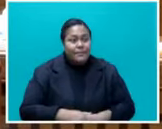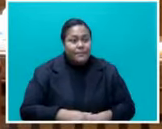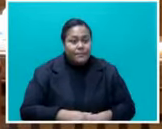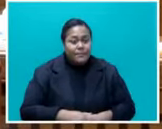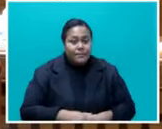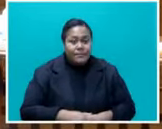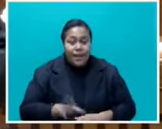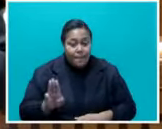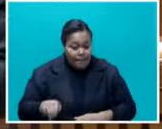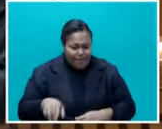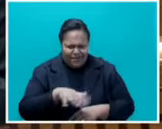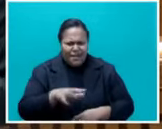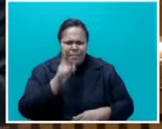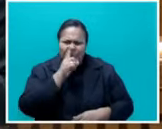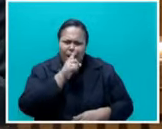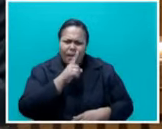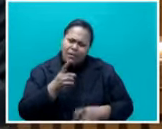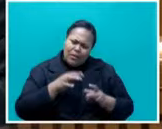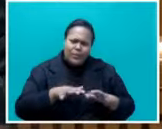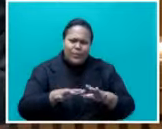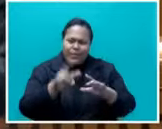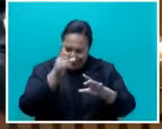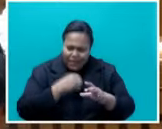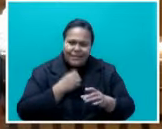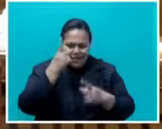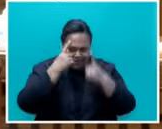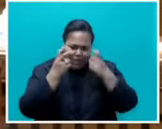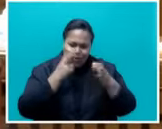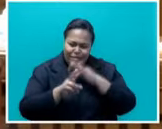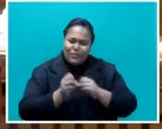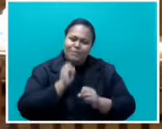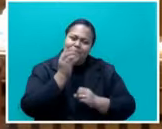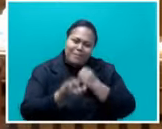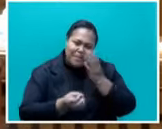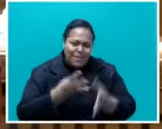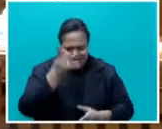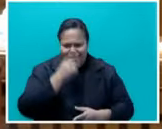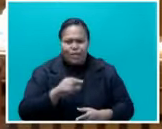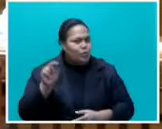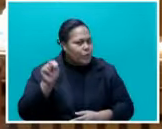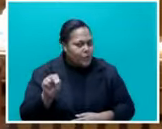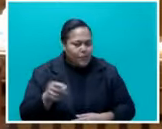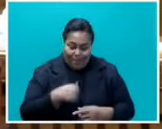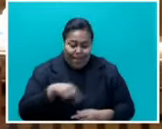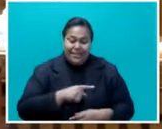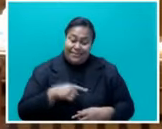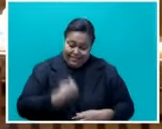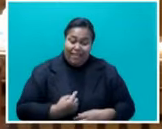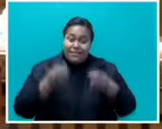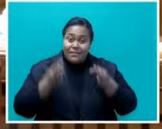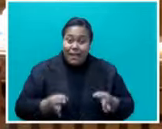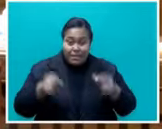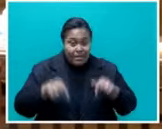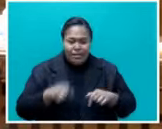members of the public can come in and put their views. It's so important. We don't have the mandate to decide this by ourselves. It has to be